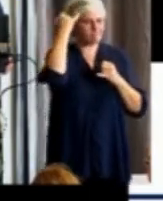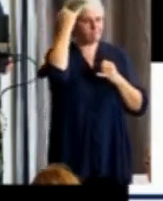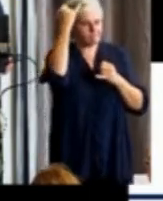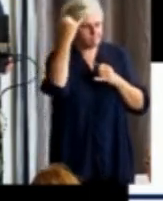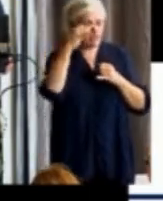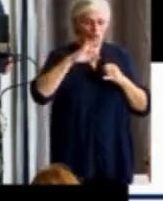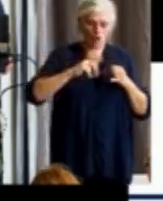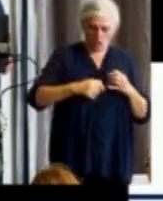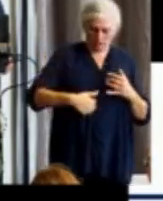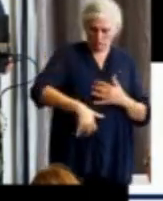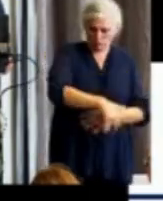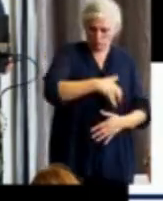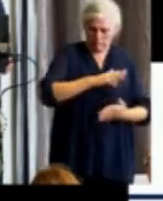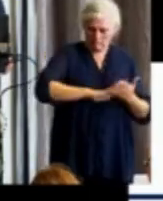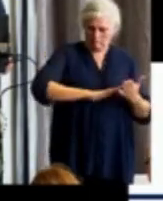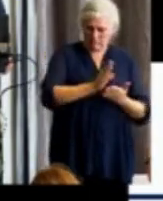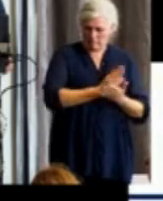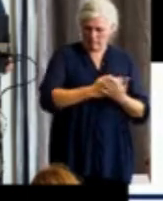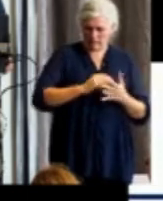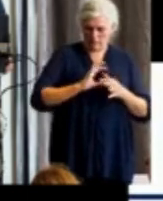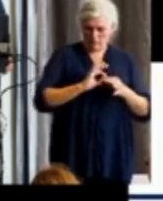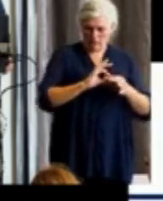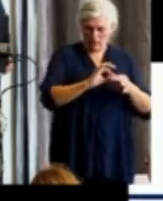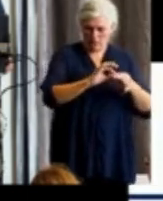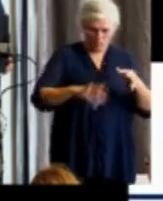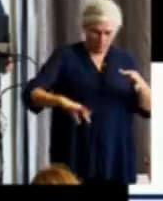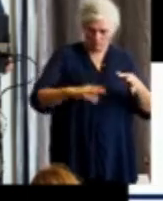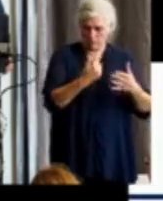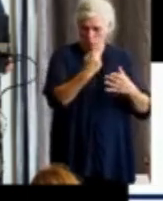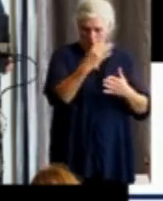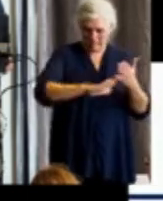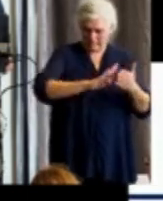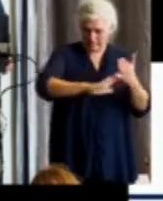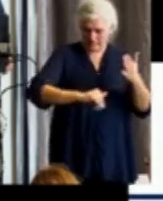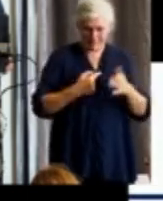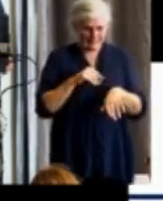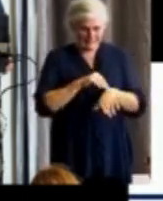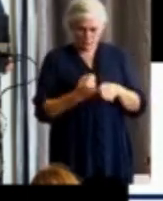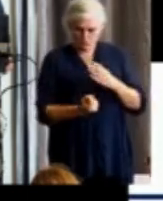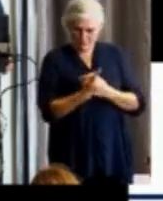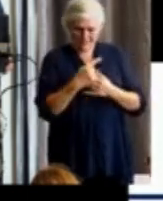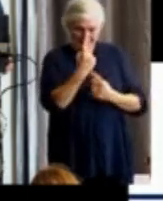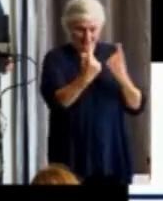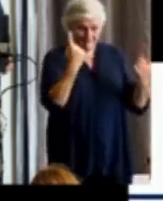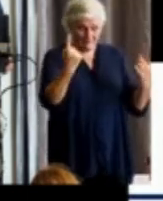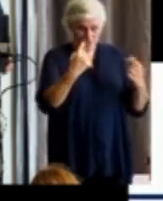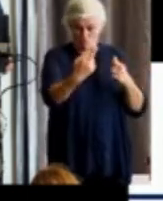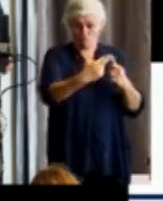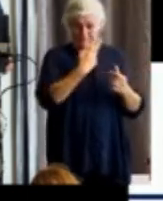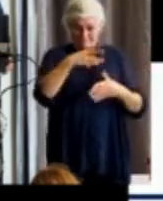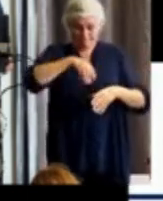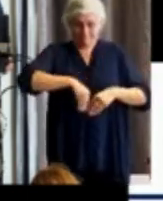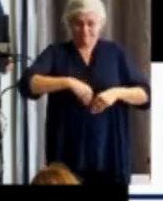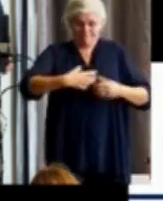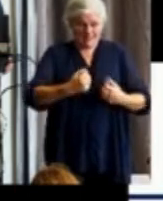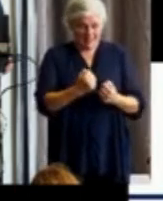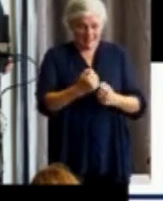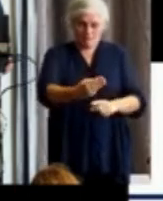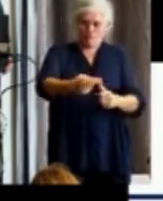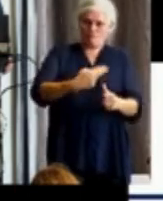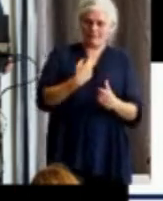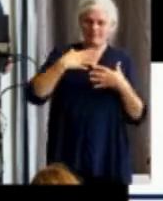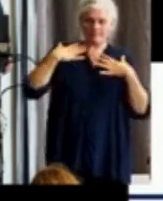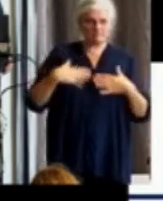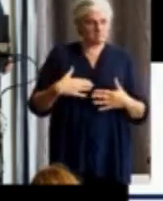gut microbiome is this missing piece of the puzzle, this kind of triggering of individuals that already have a